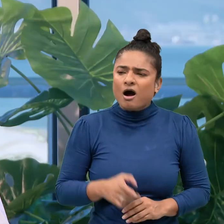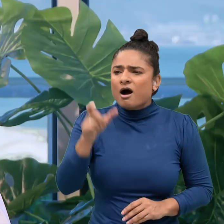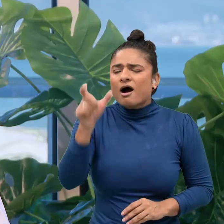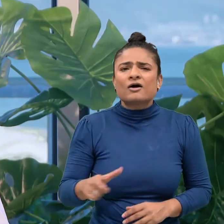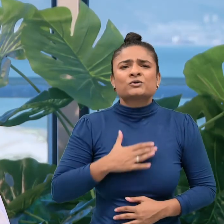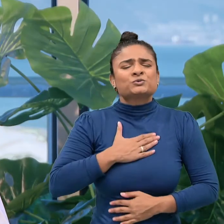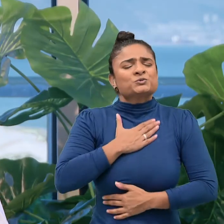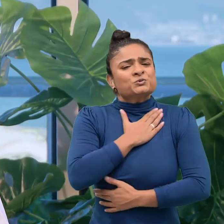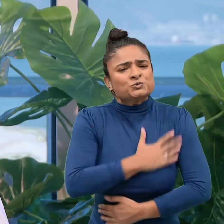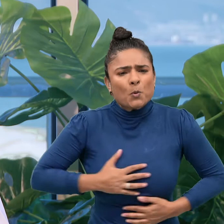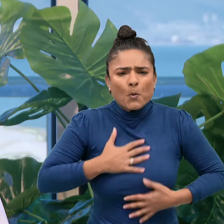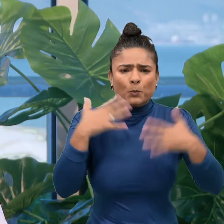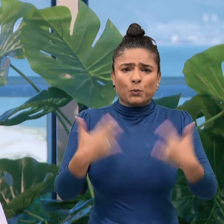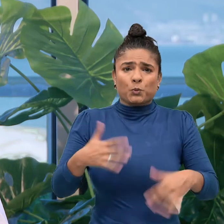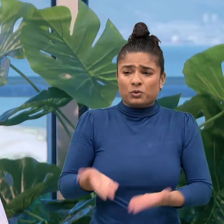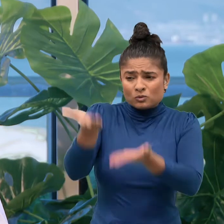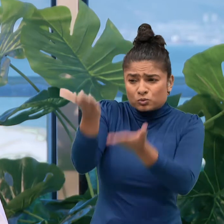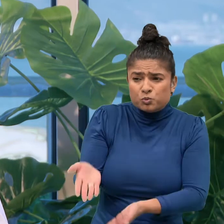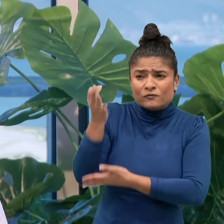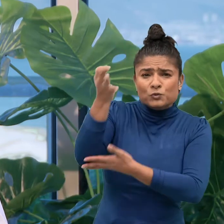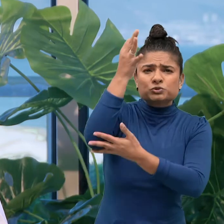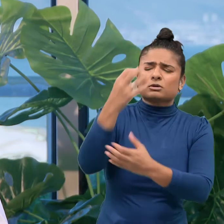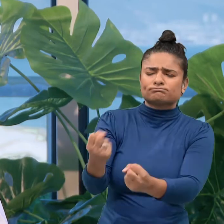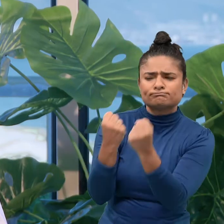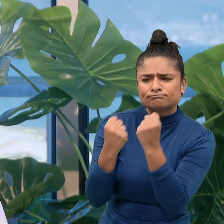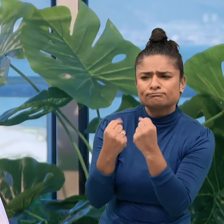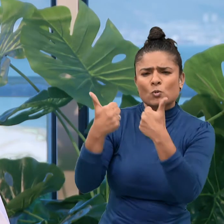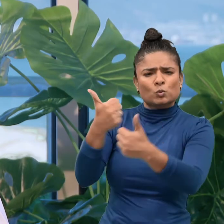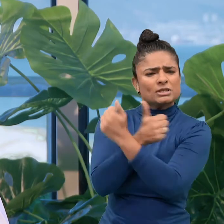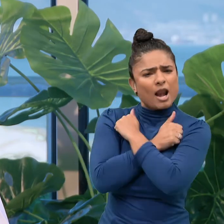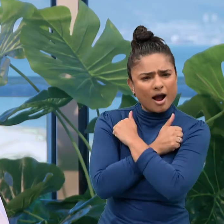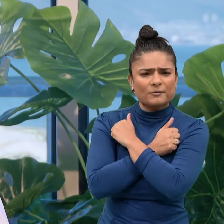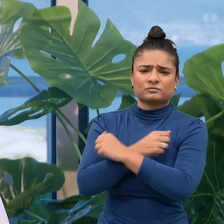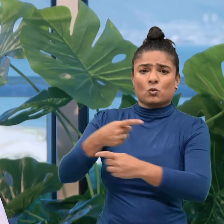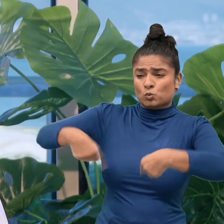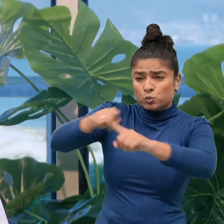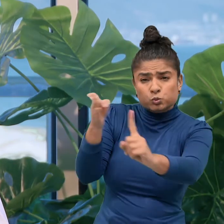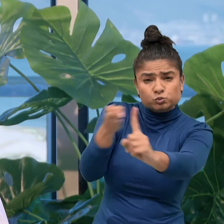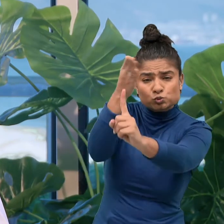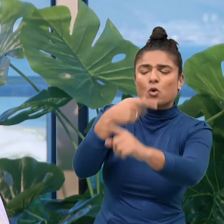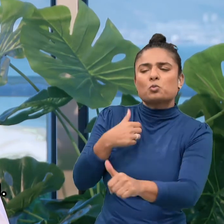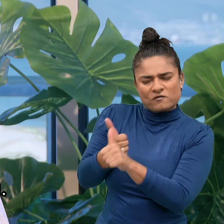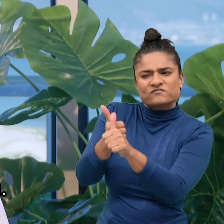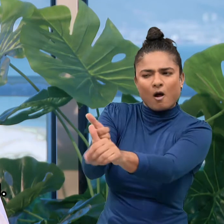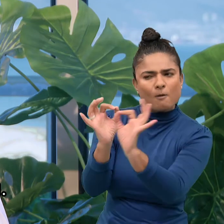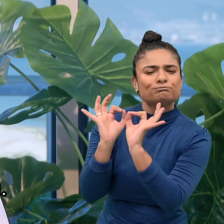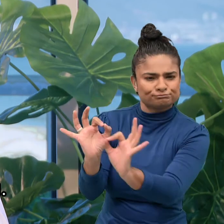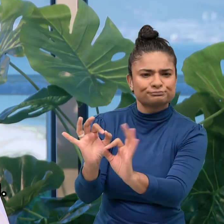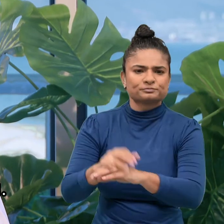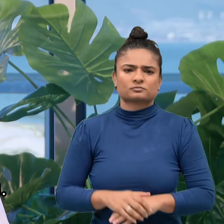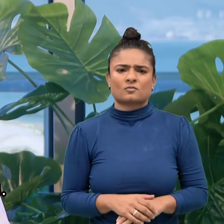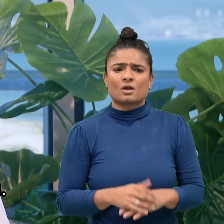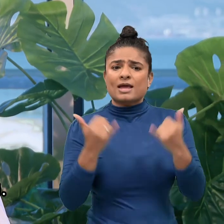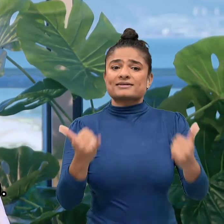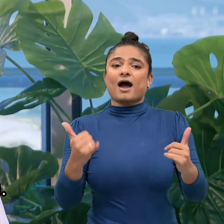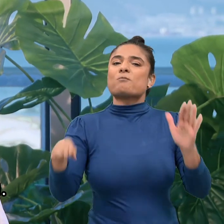What a joy. We wish you all of the best of luck for your future, Victoria. We are looking forward to following your journey. And just like that,